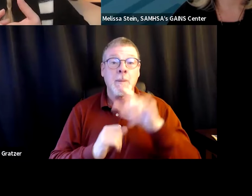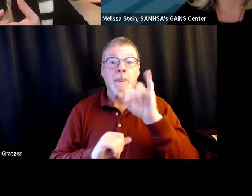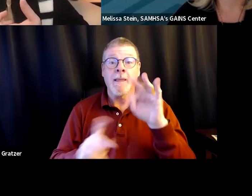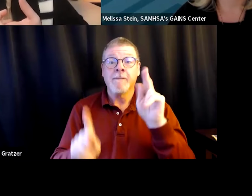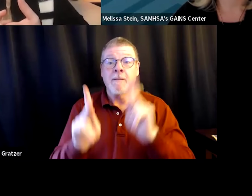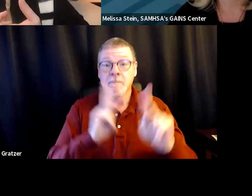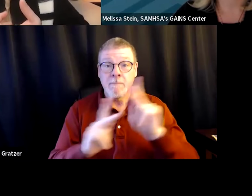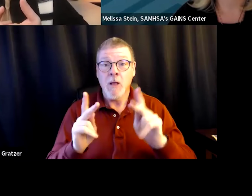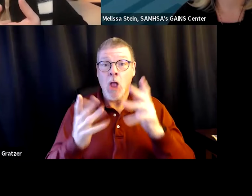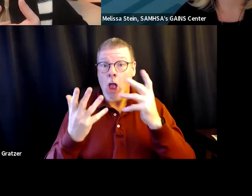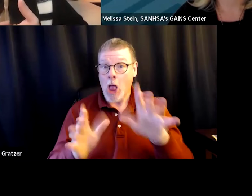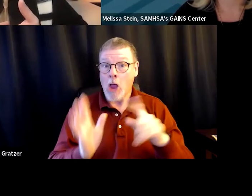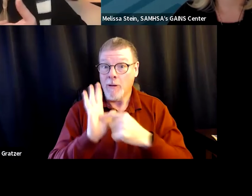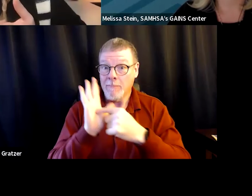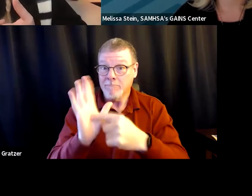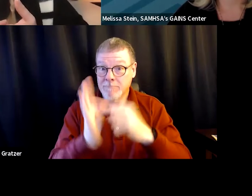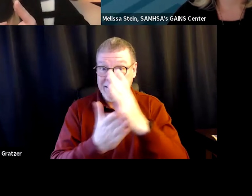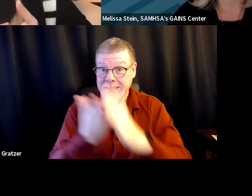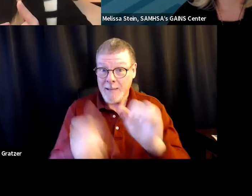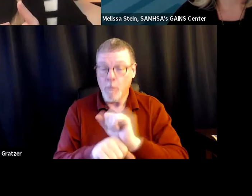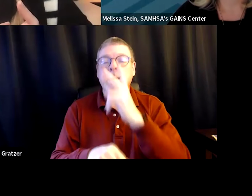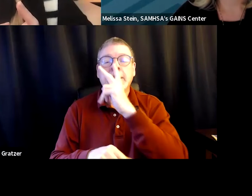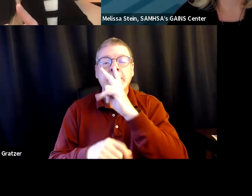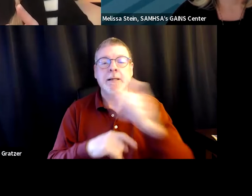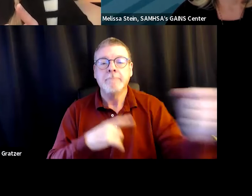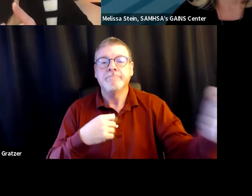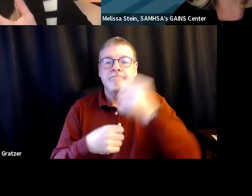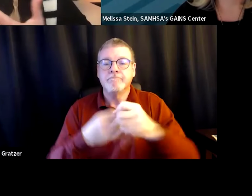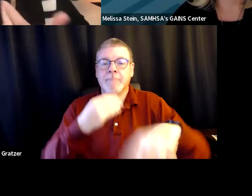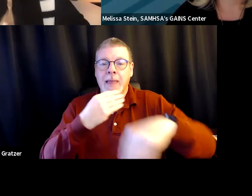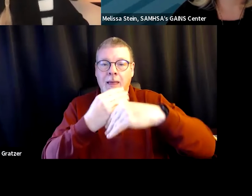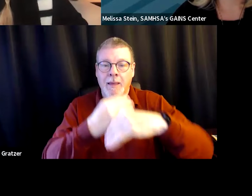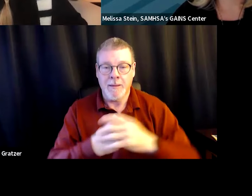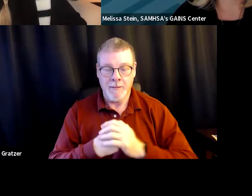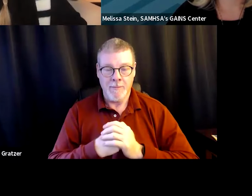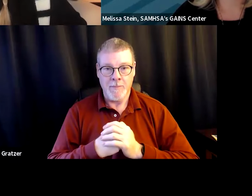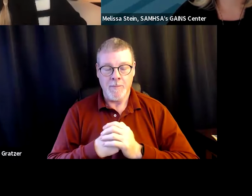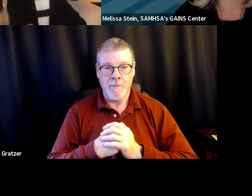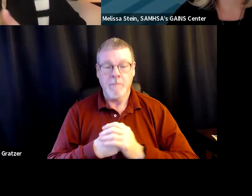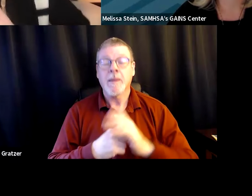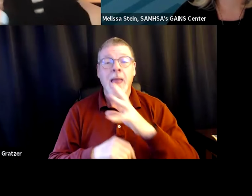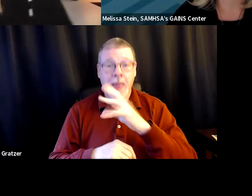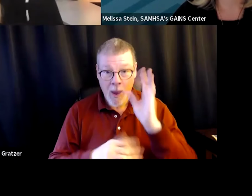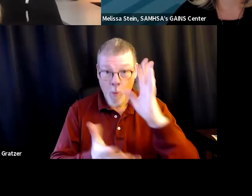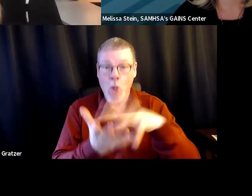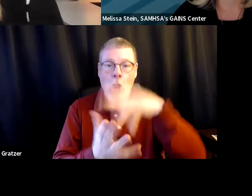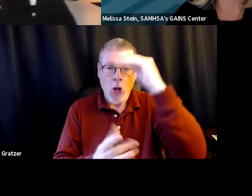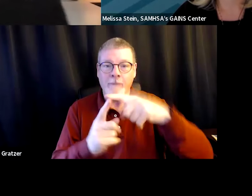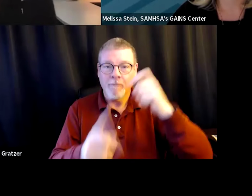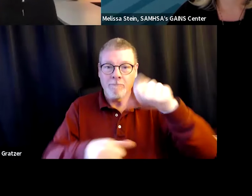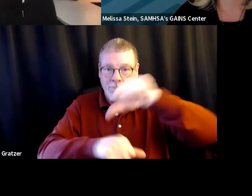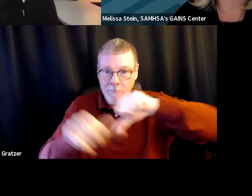already piloted some of this work, see if you can bring them on. No doubt they'll learn from one another too. So even if it's